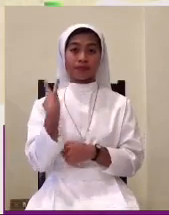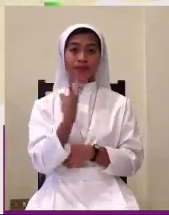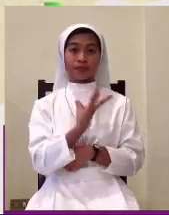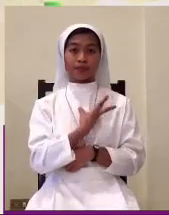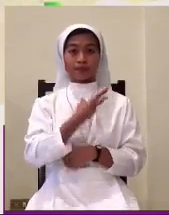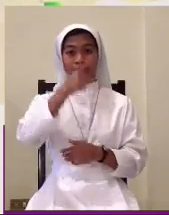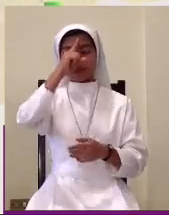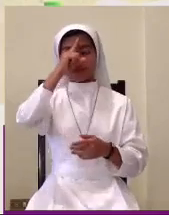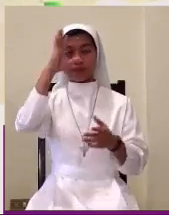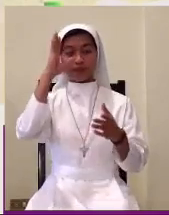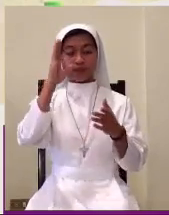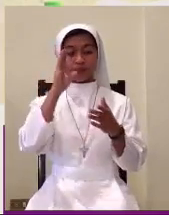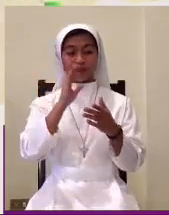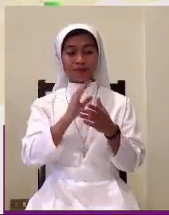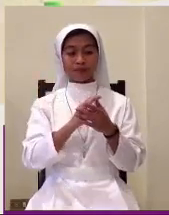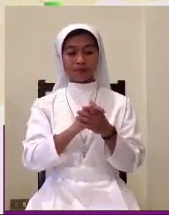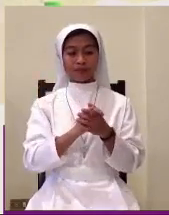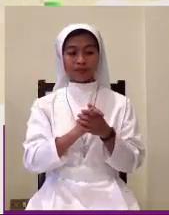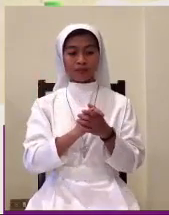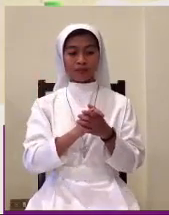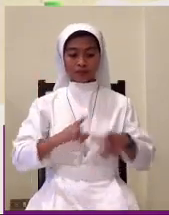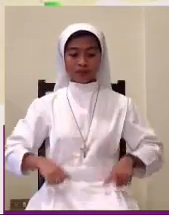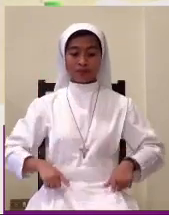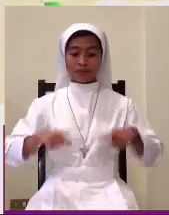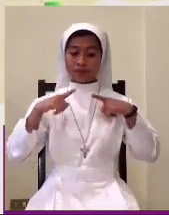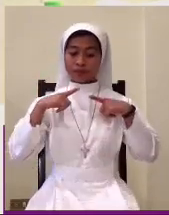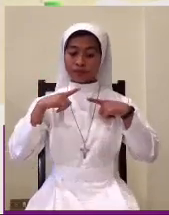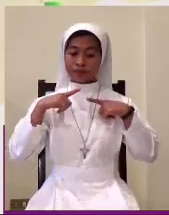believe this life not in a